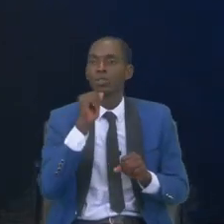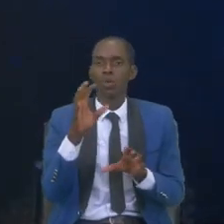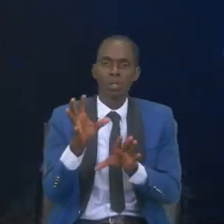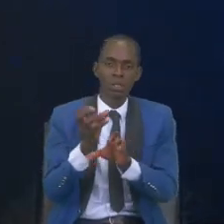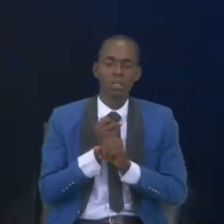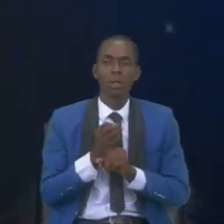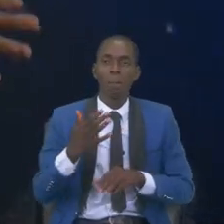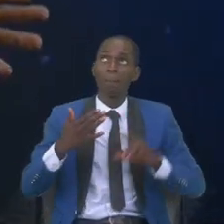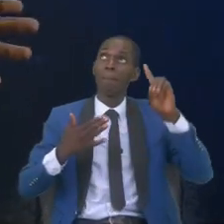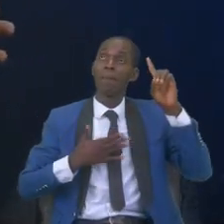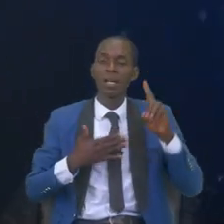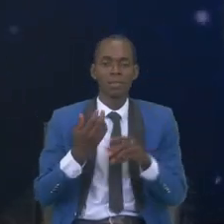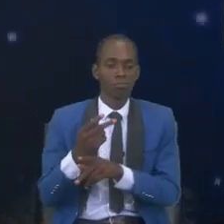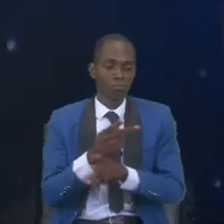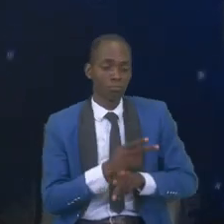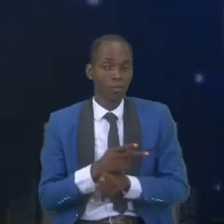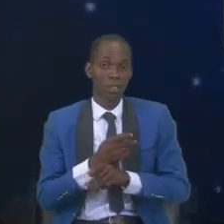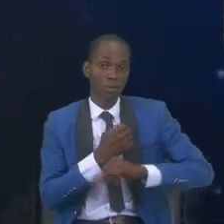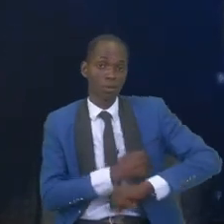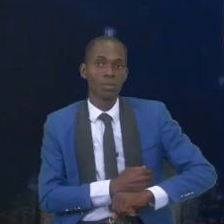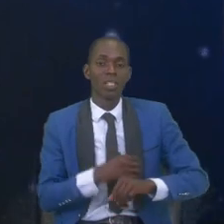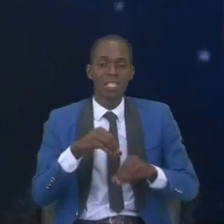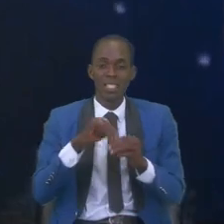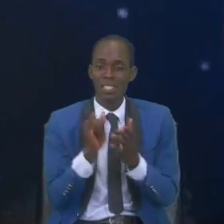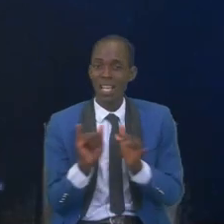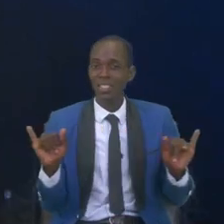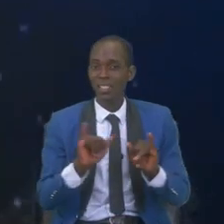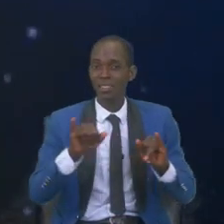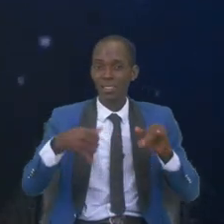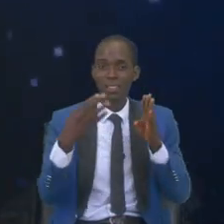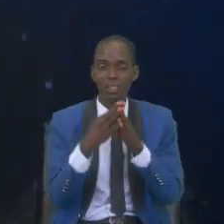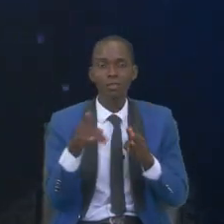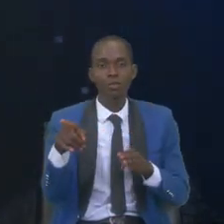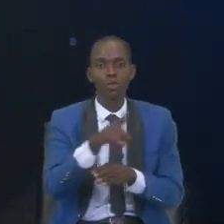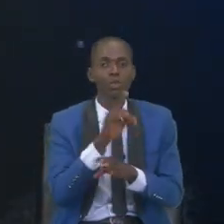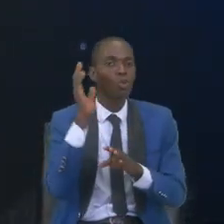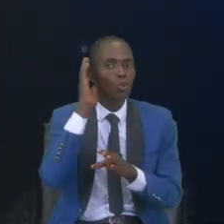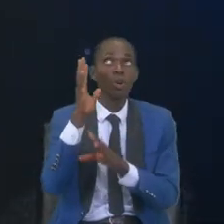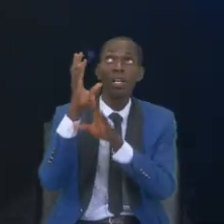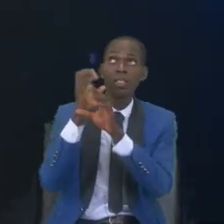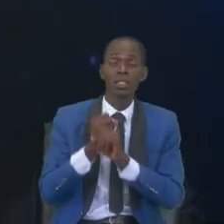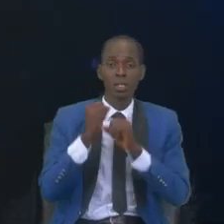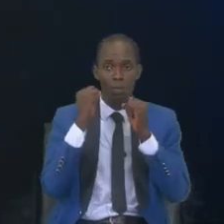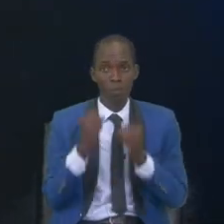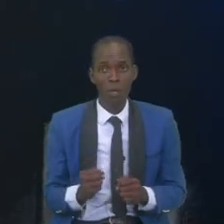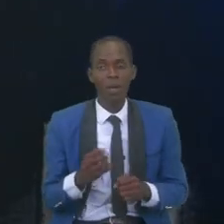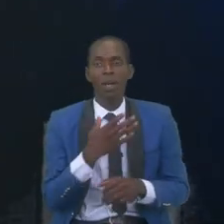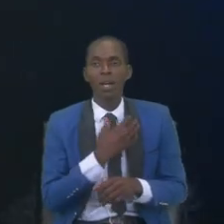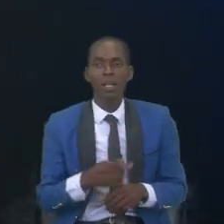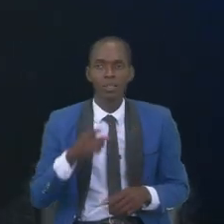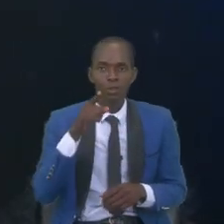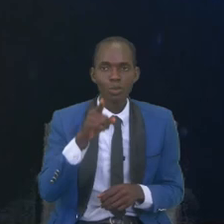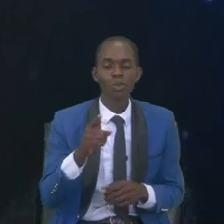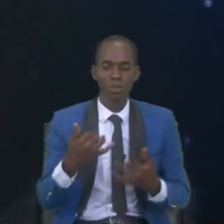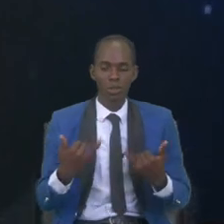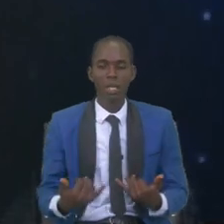protection on them, in that same Jerusalem, you receive power and you have the witness,